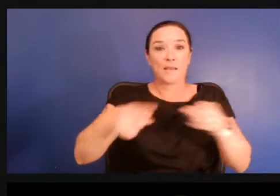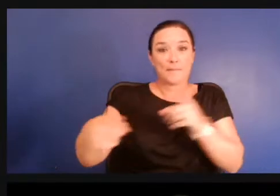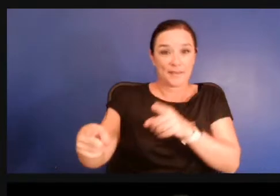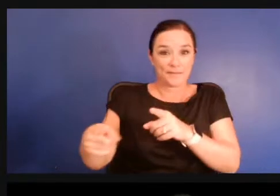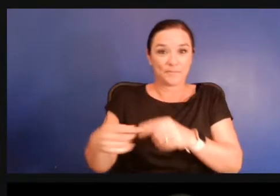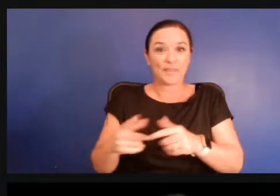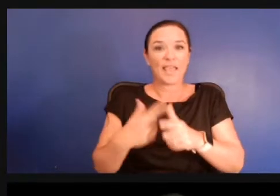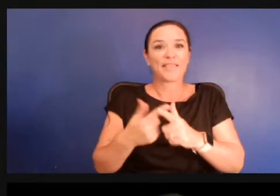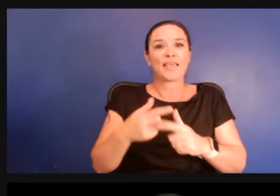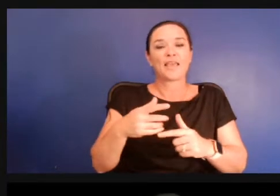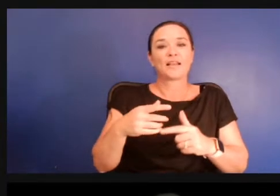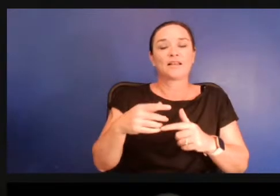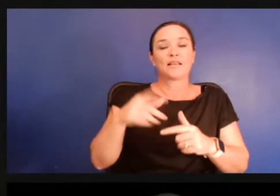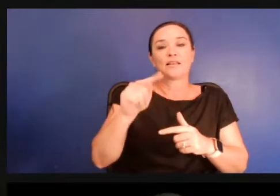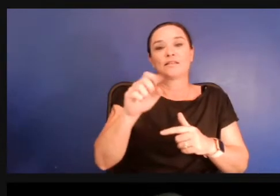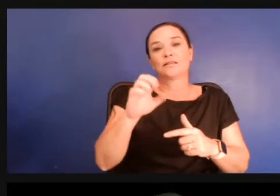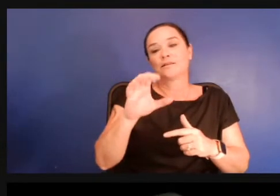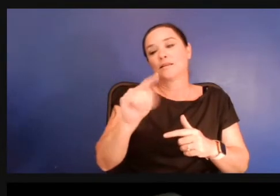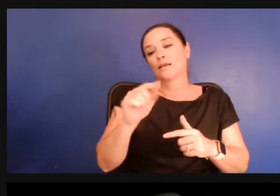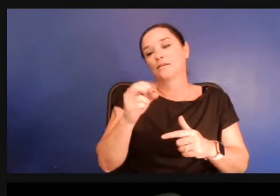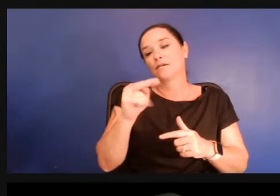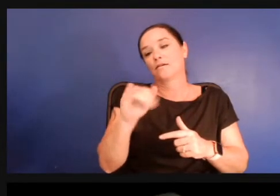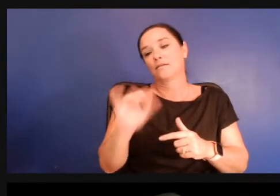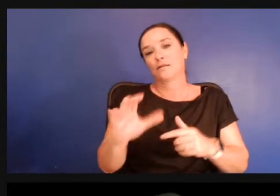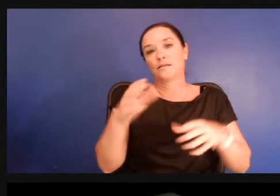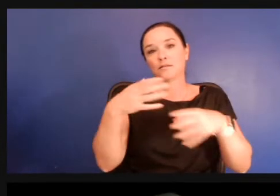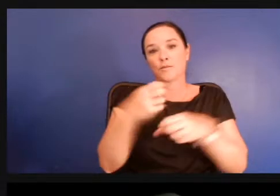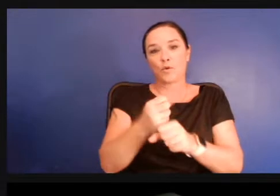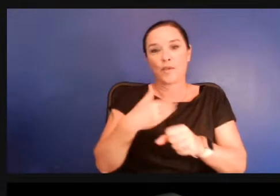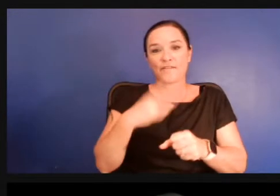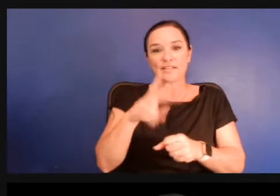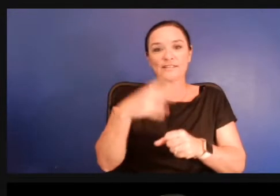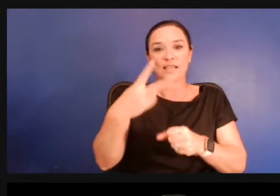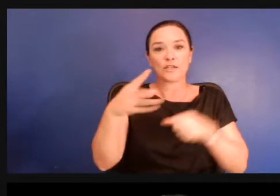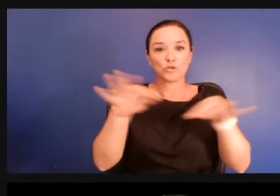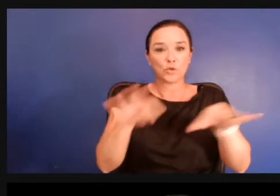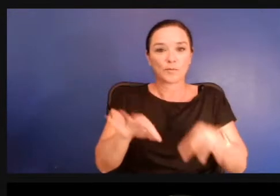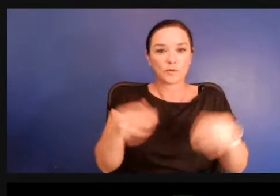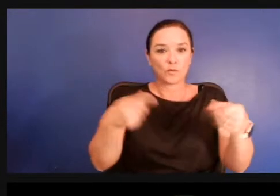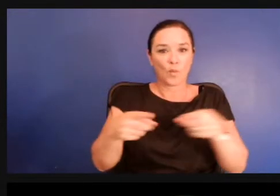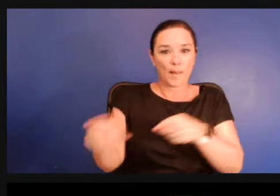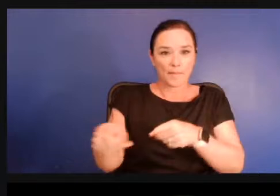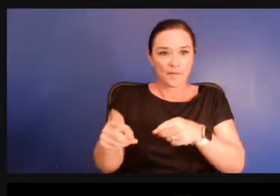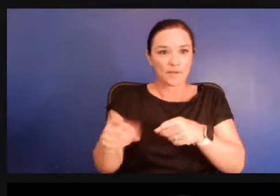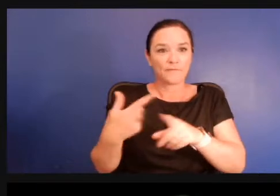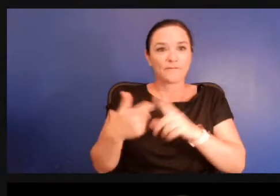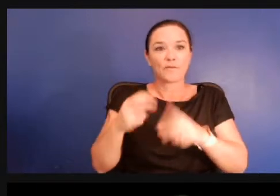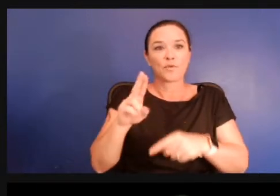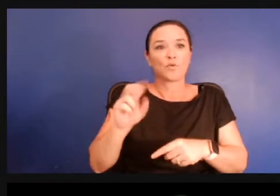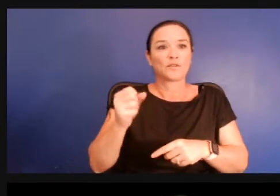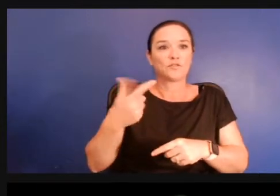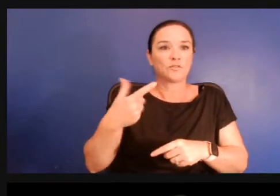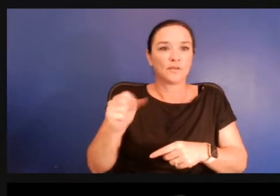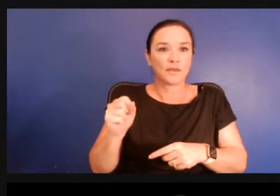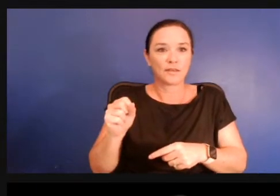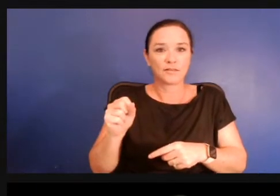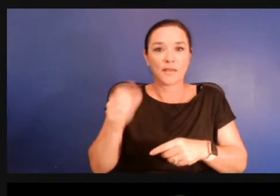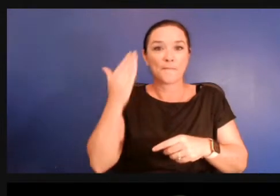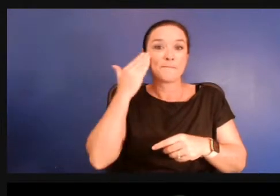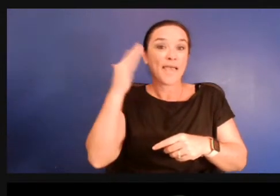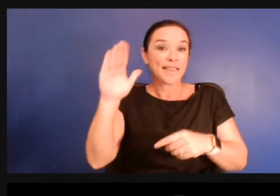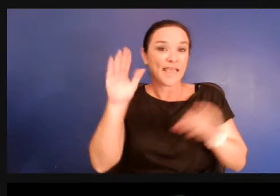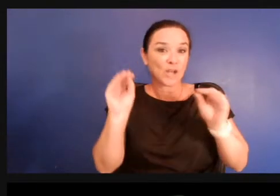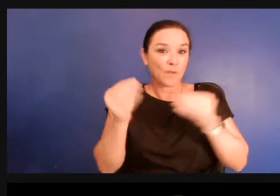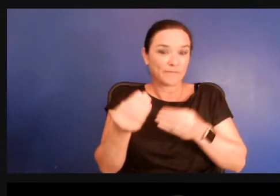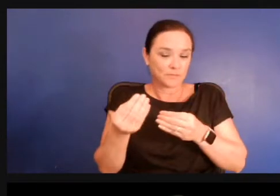really want to show you guys, is that we actually have a second description of the event here from USGS mainland office, most likely